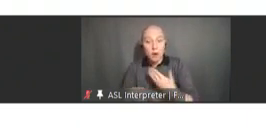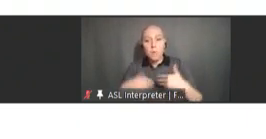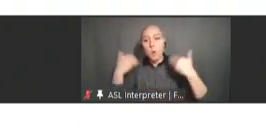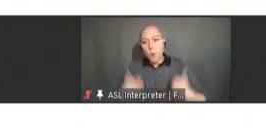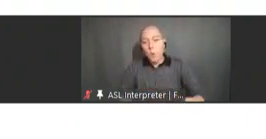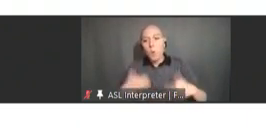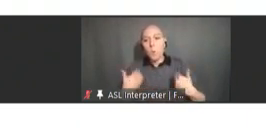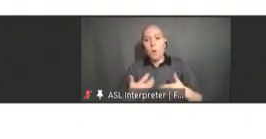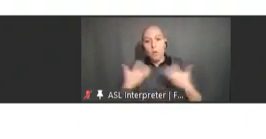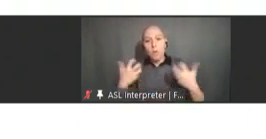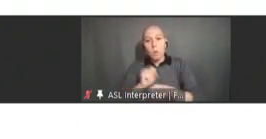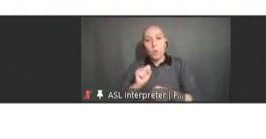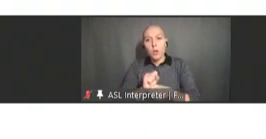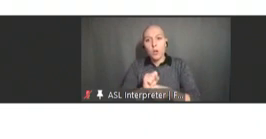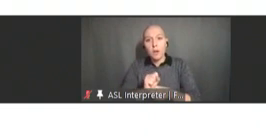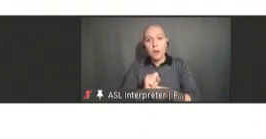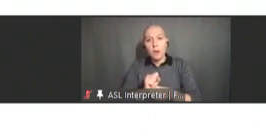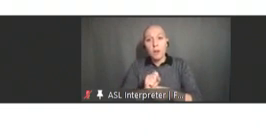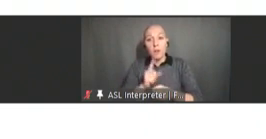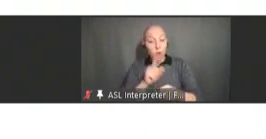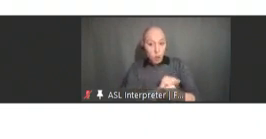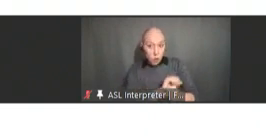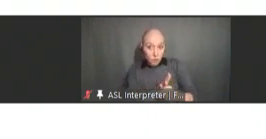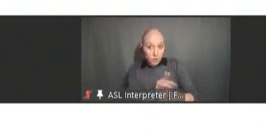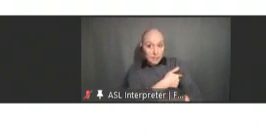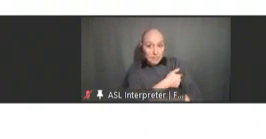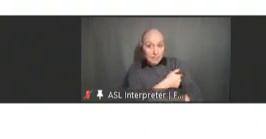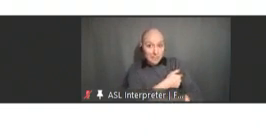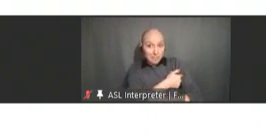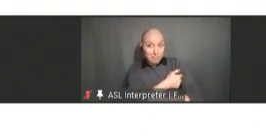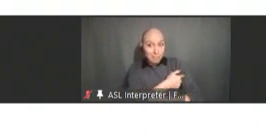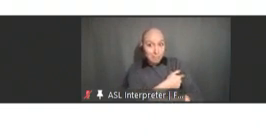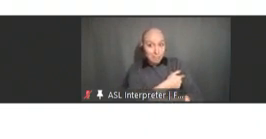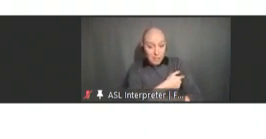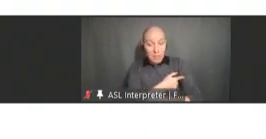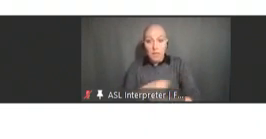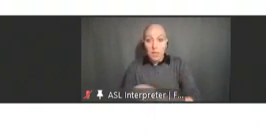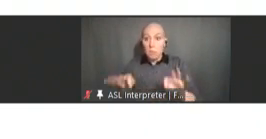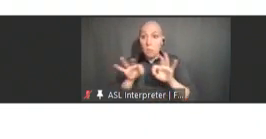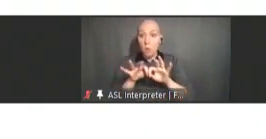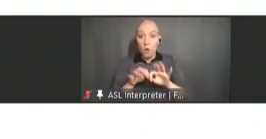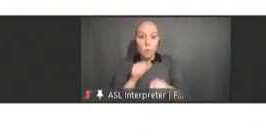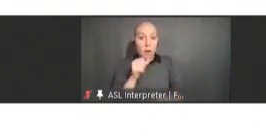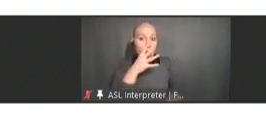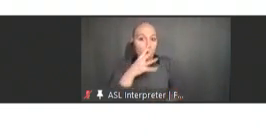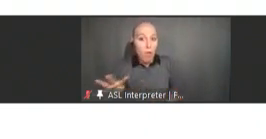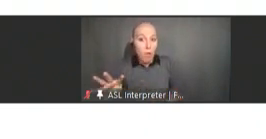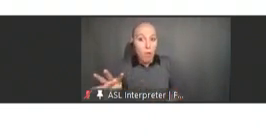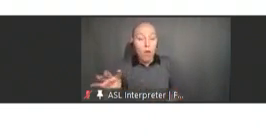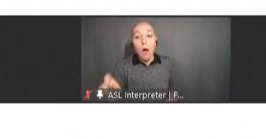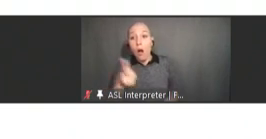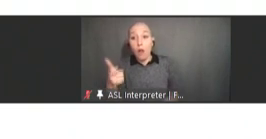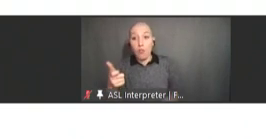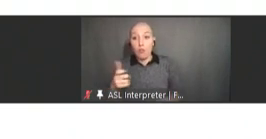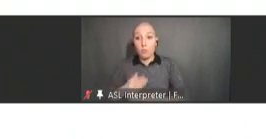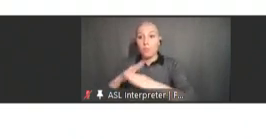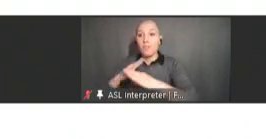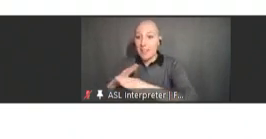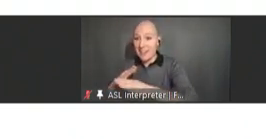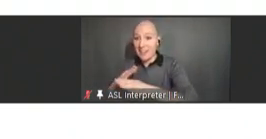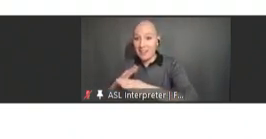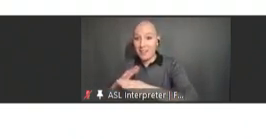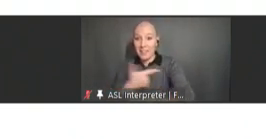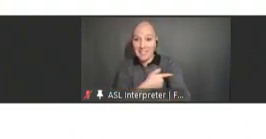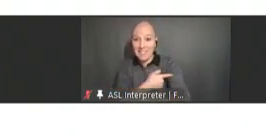we don't lose ground on other preventive measures, including routine vaccinations. That concludes